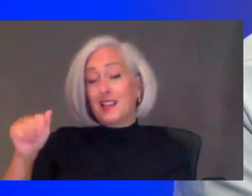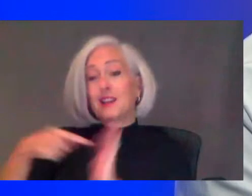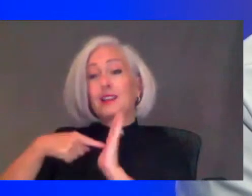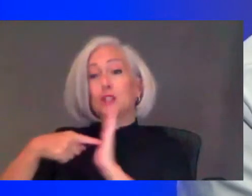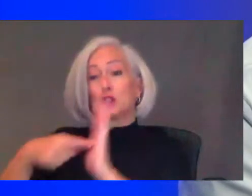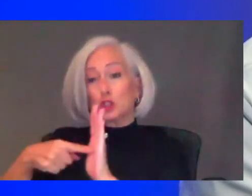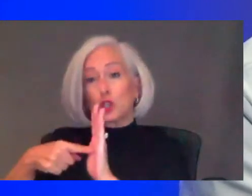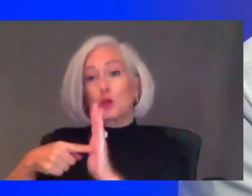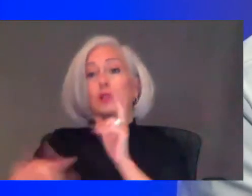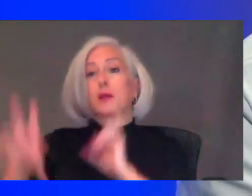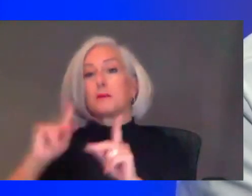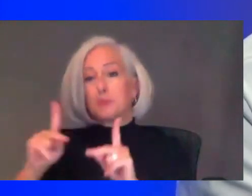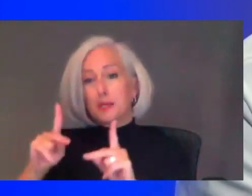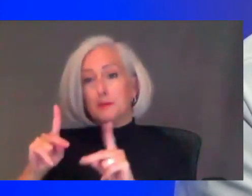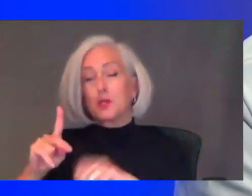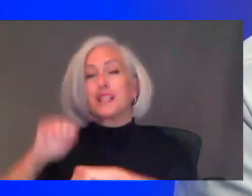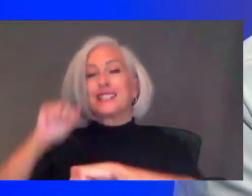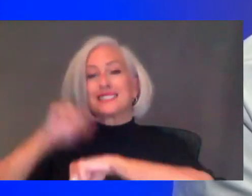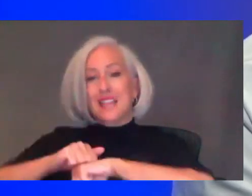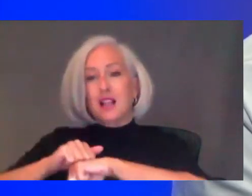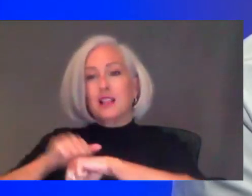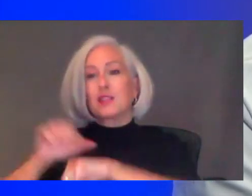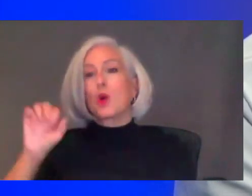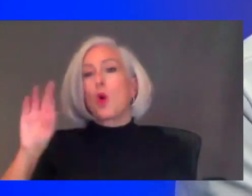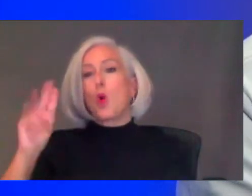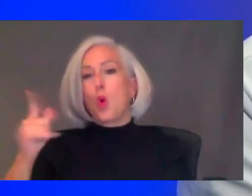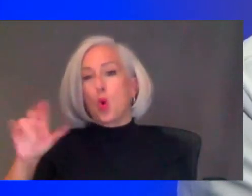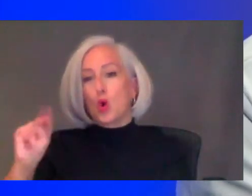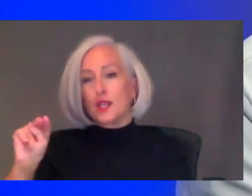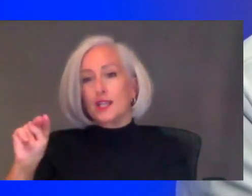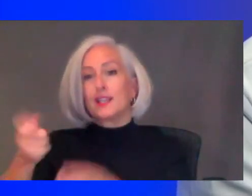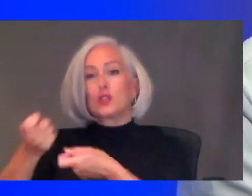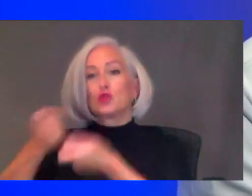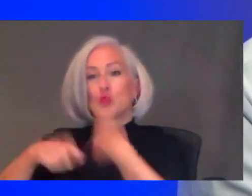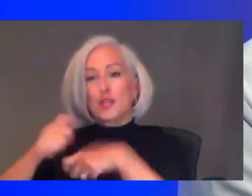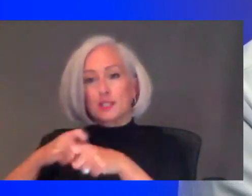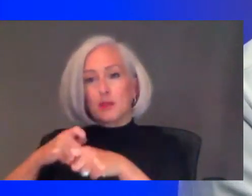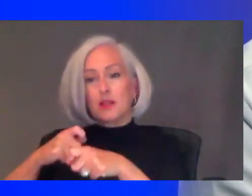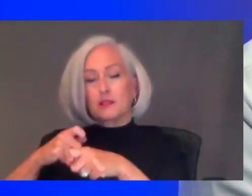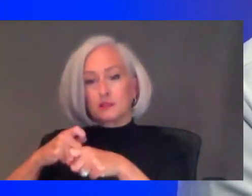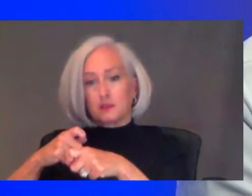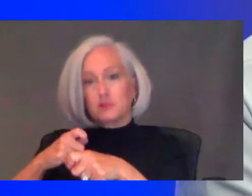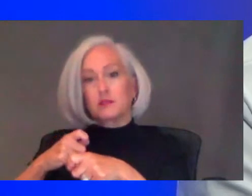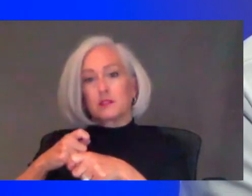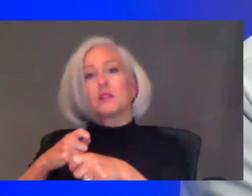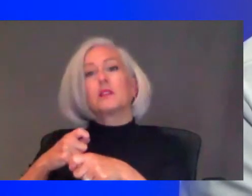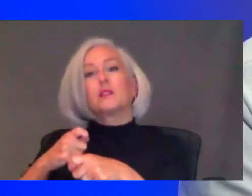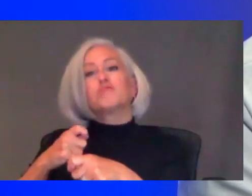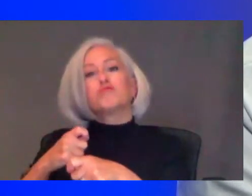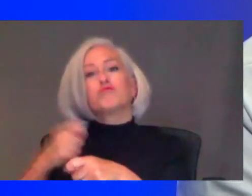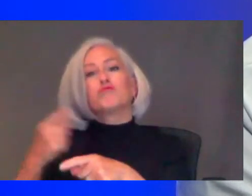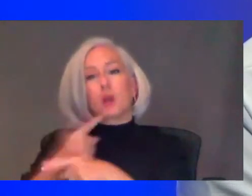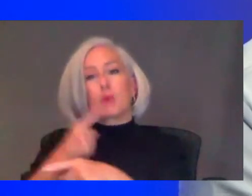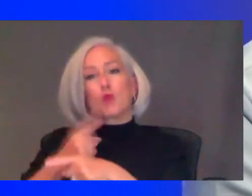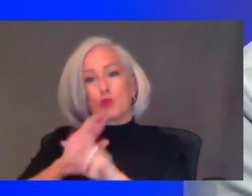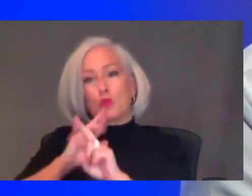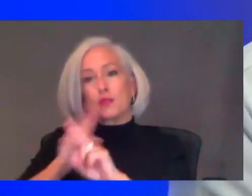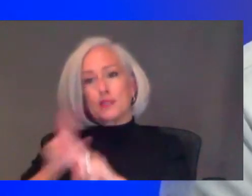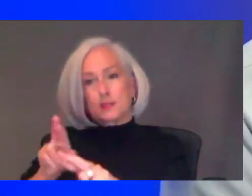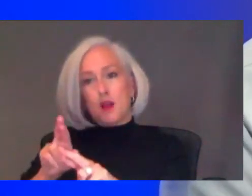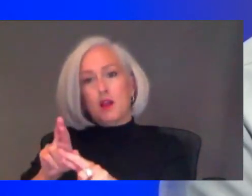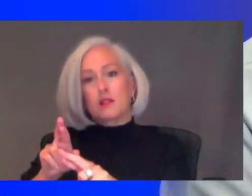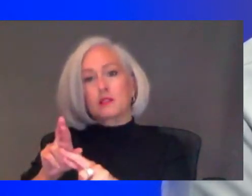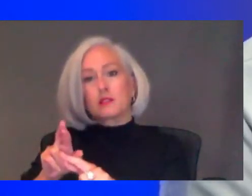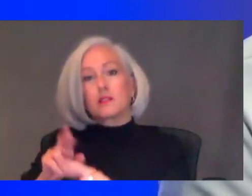is really to prevent more mild to moderate disease at this point that we're aiming for with the boosters for the general population. And those